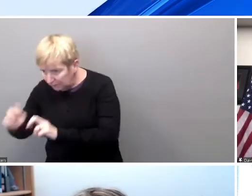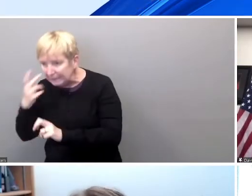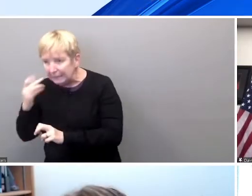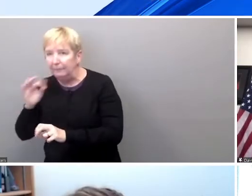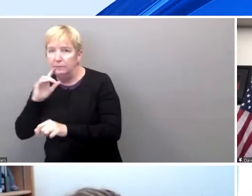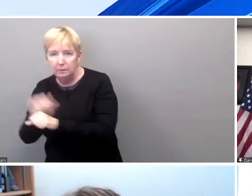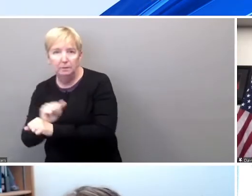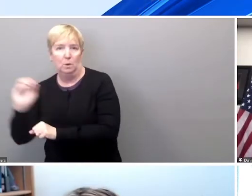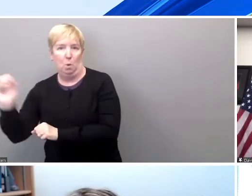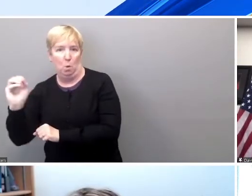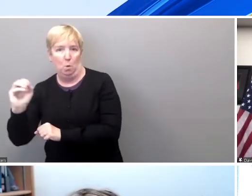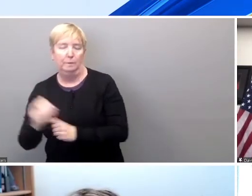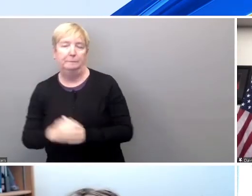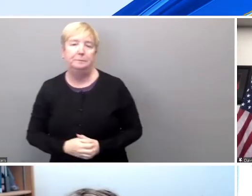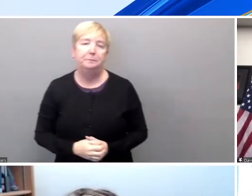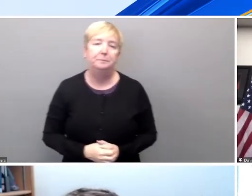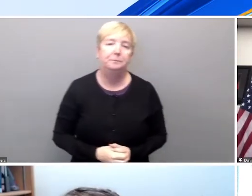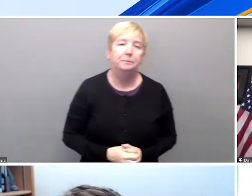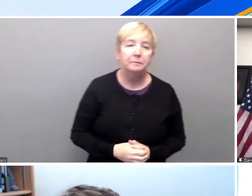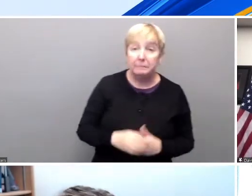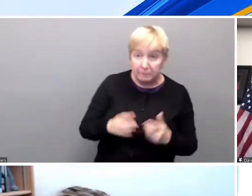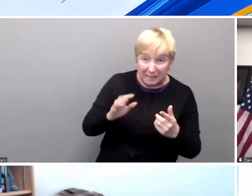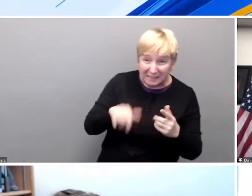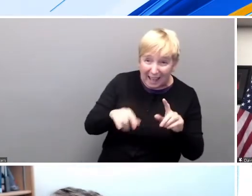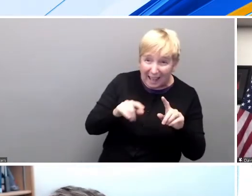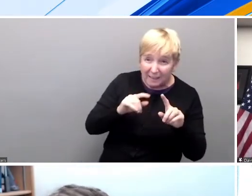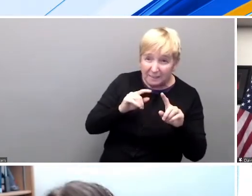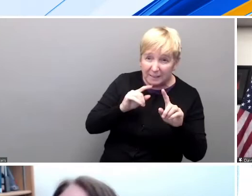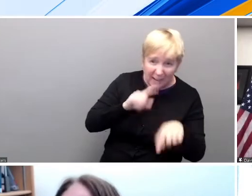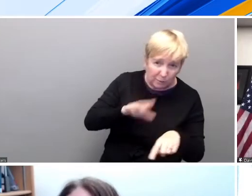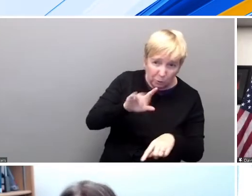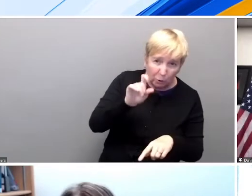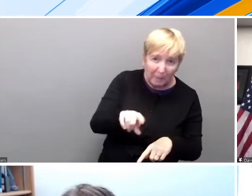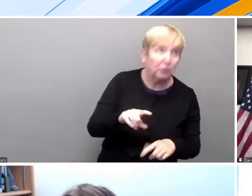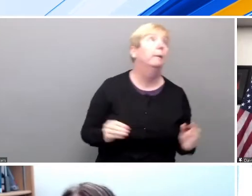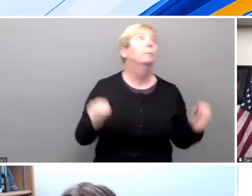I hope that answered your question. No, it's never more than I've asked. Thank you very much.